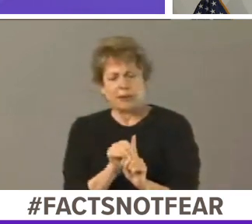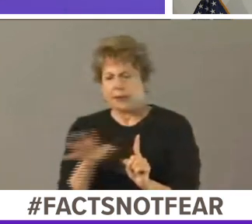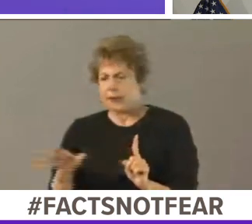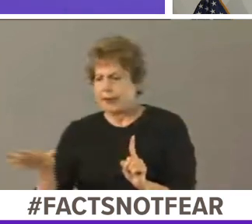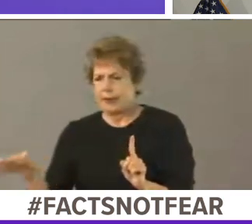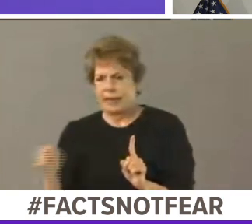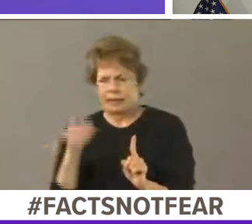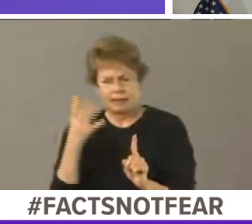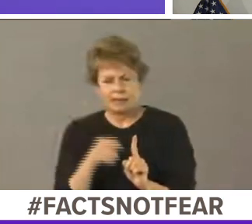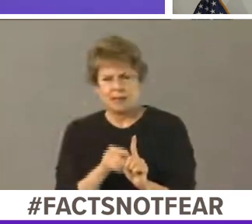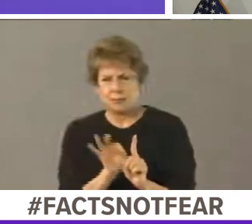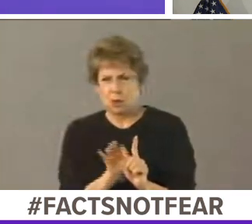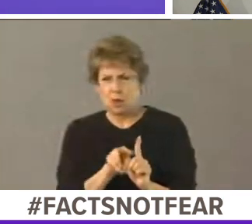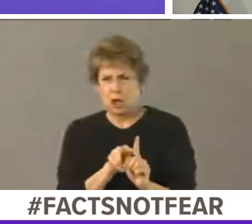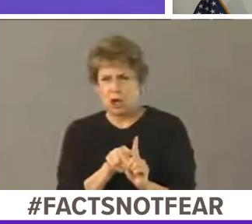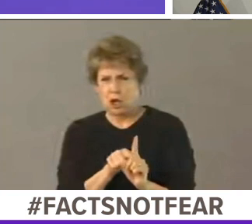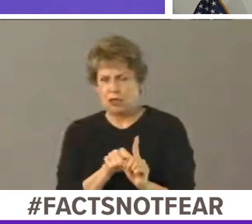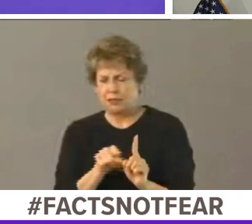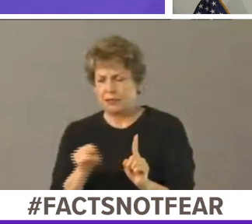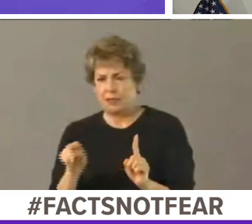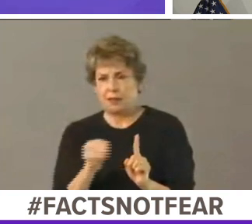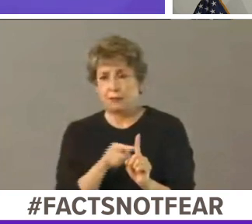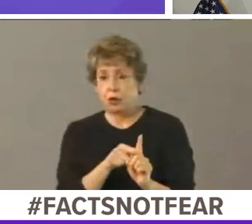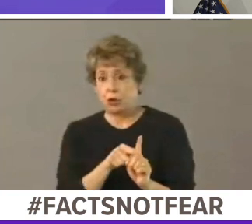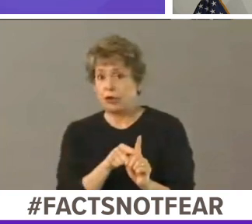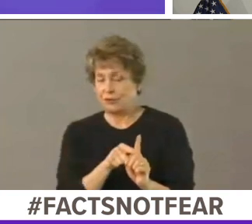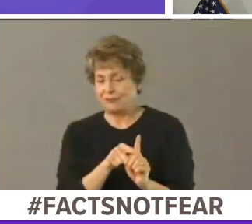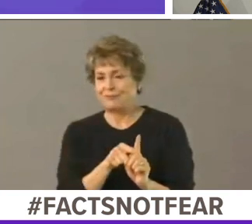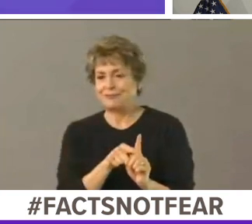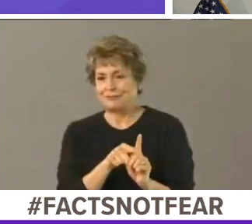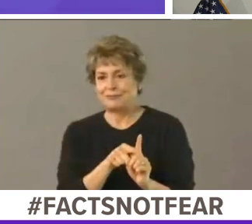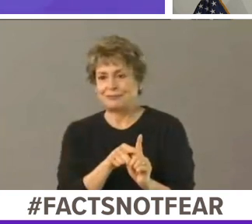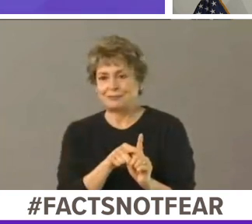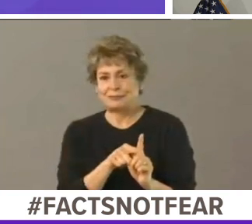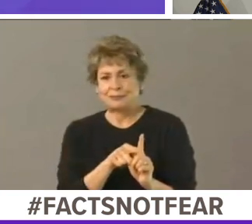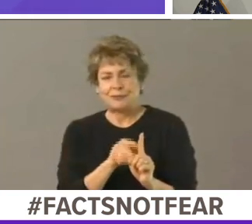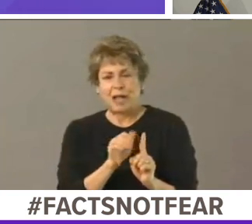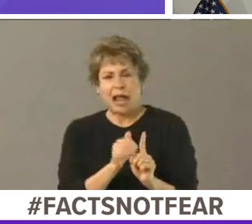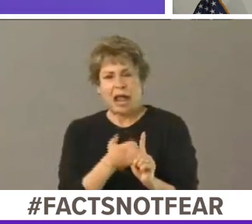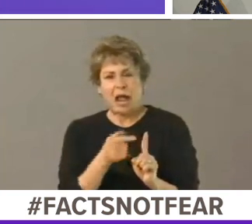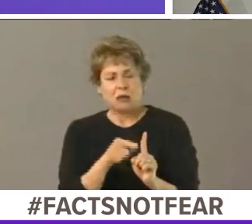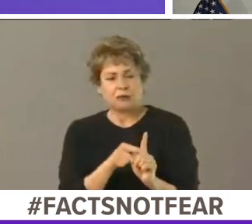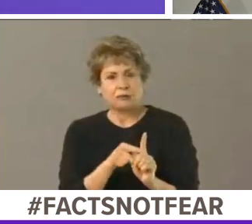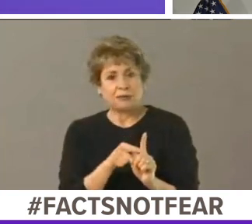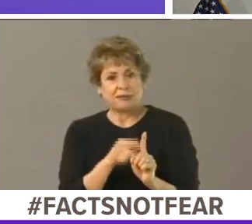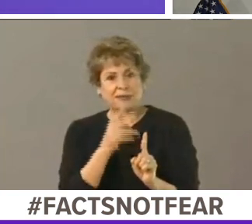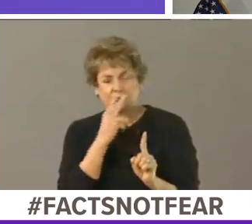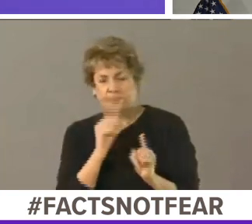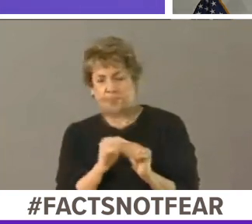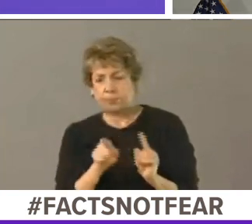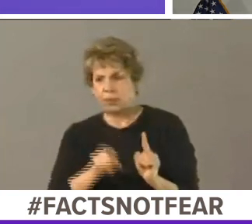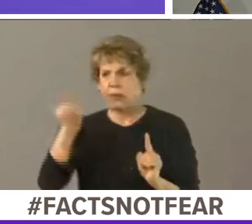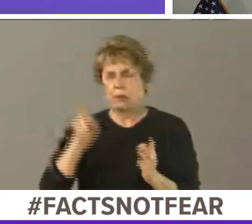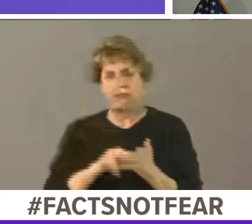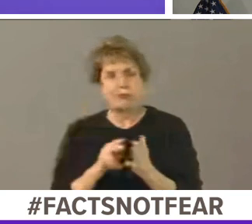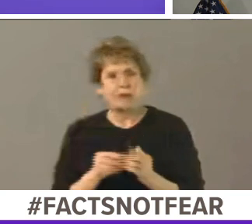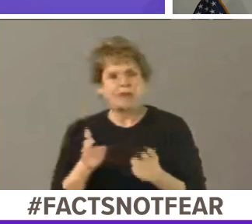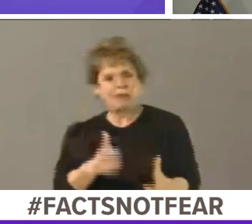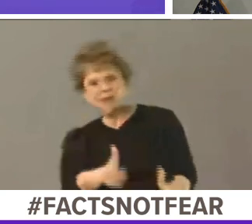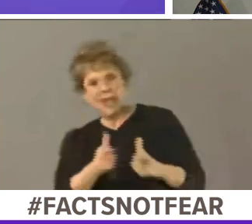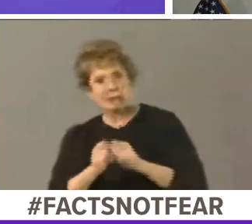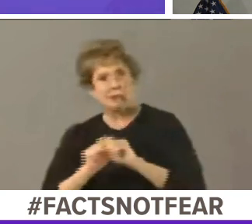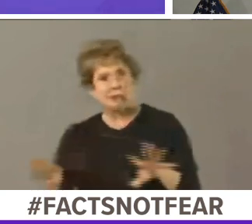spread. If you remember, I shared this on June 29th. We were at